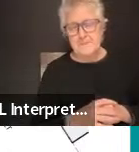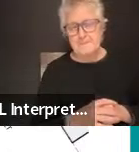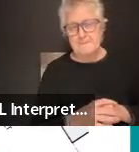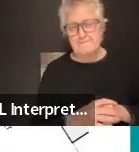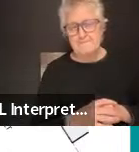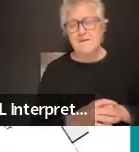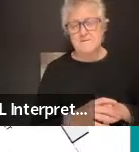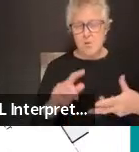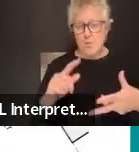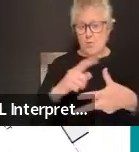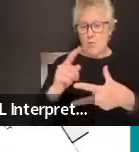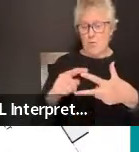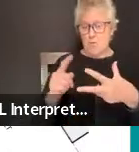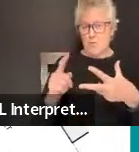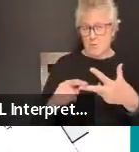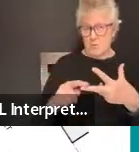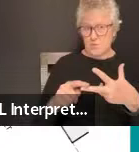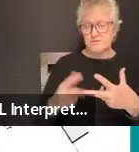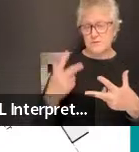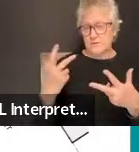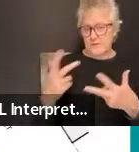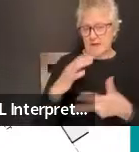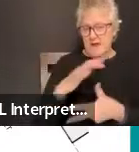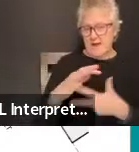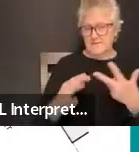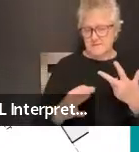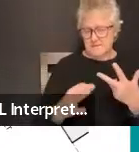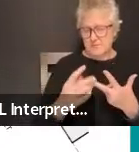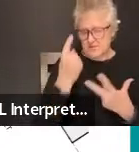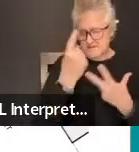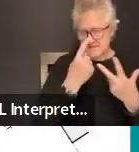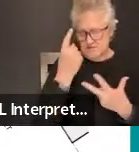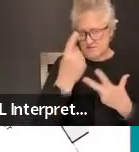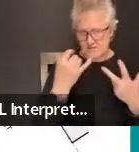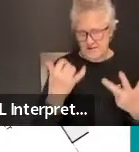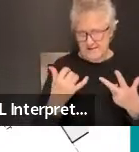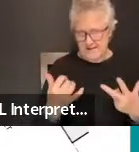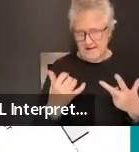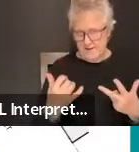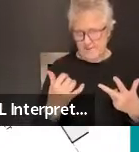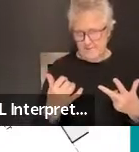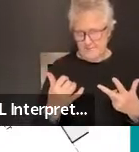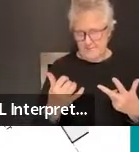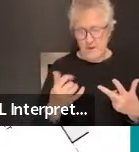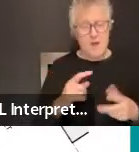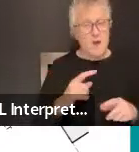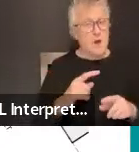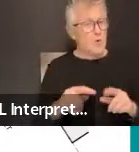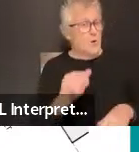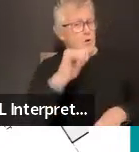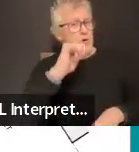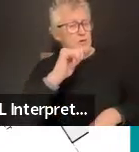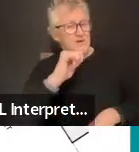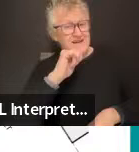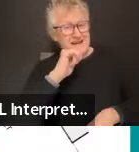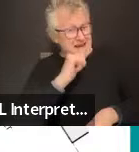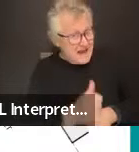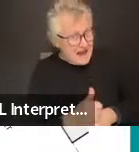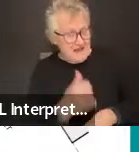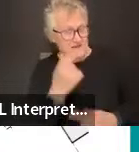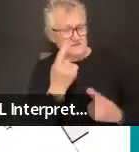3 options in configurations we're looking at now. What we're not looking at, we had to rule out at this